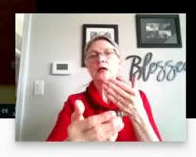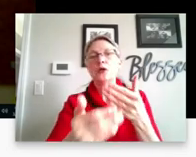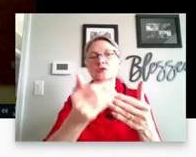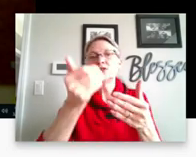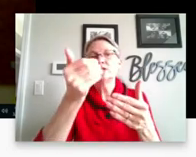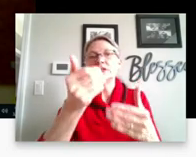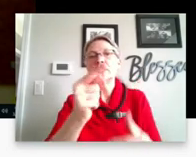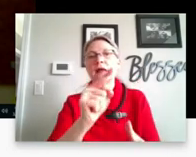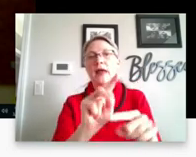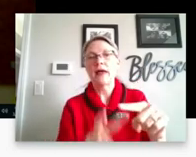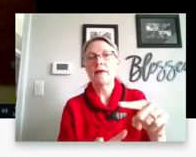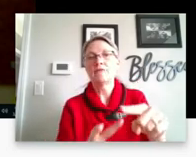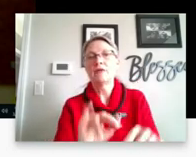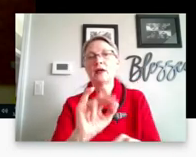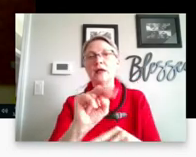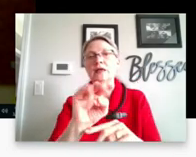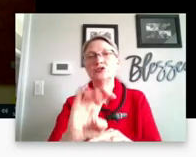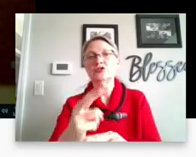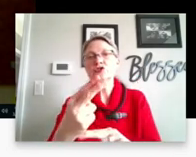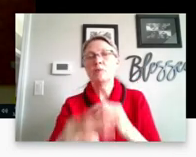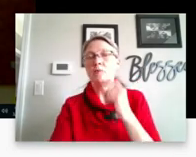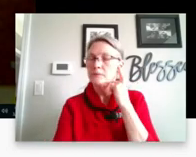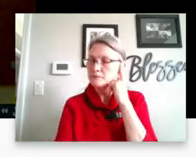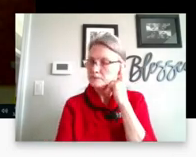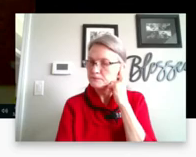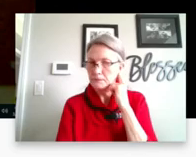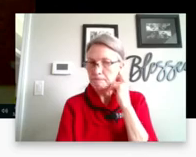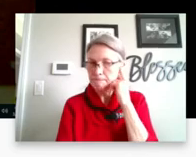half inch.